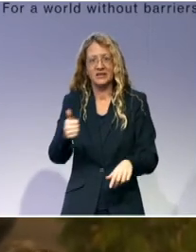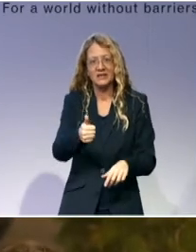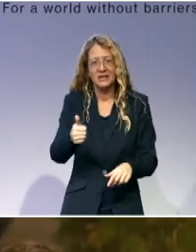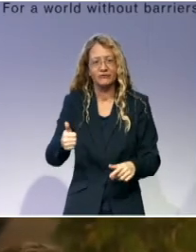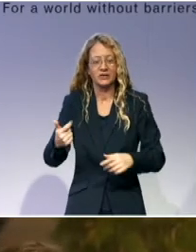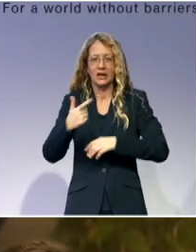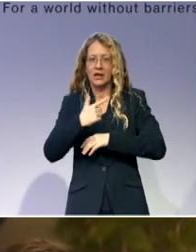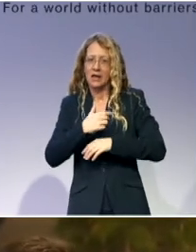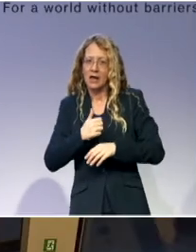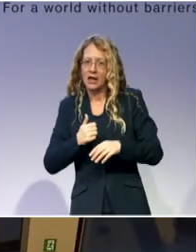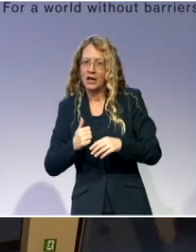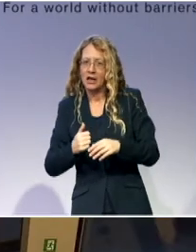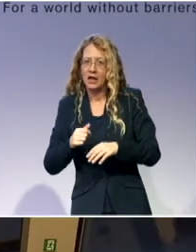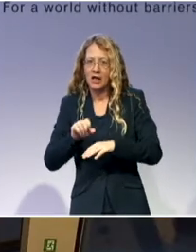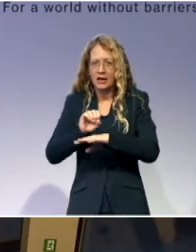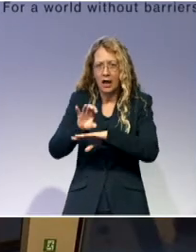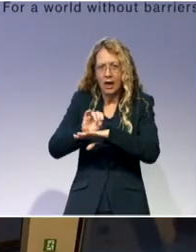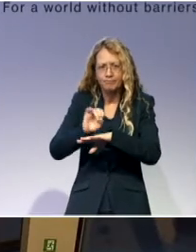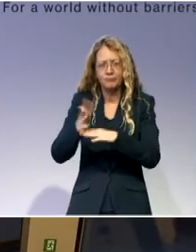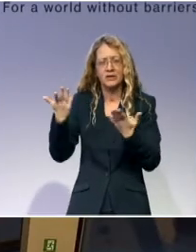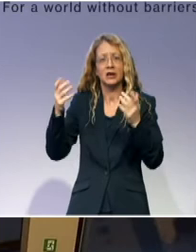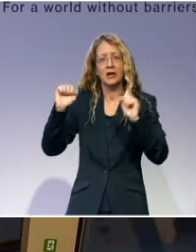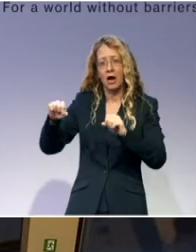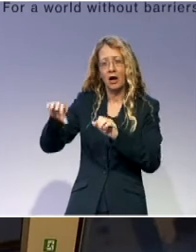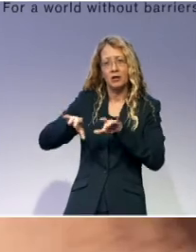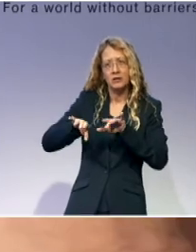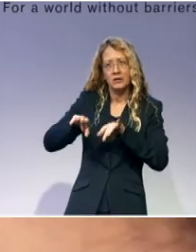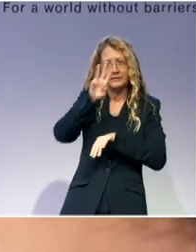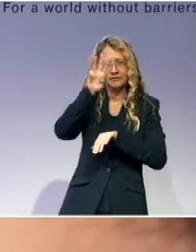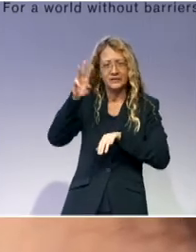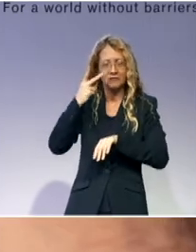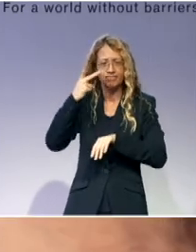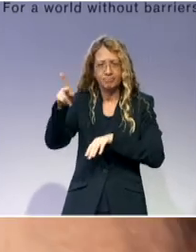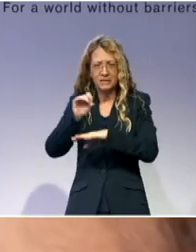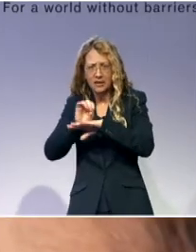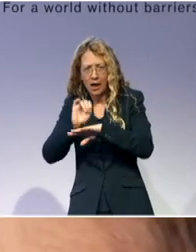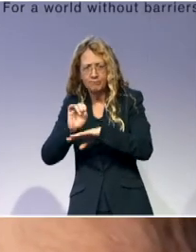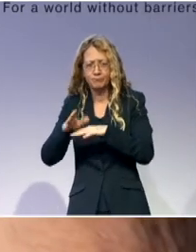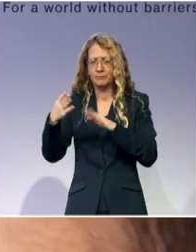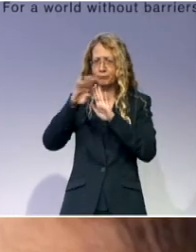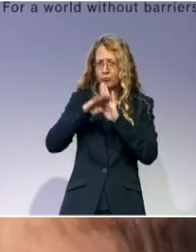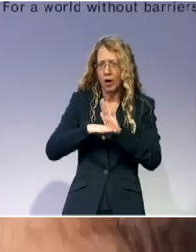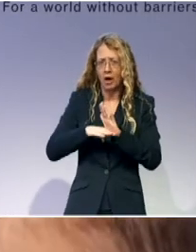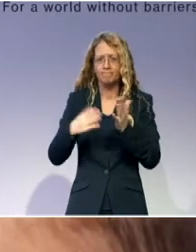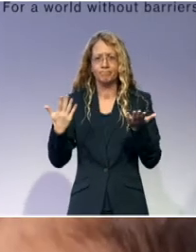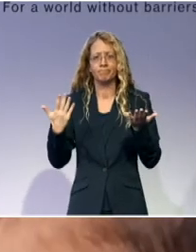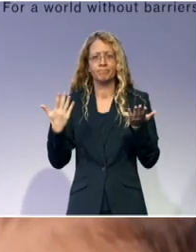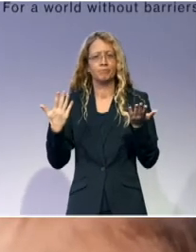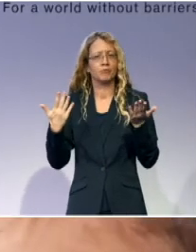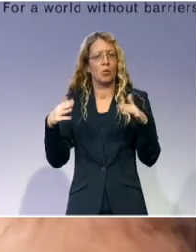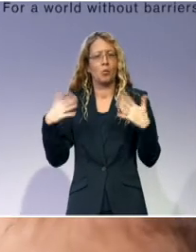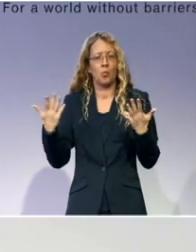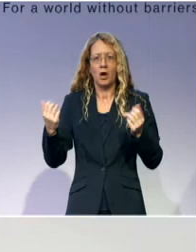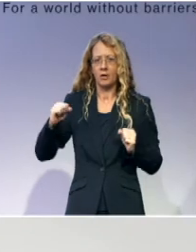program is based on action, observation, treatment. Young stroke survivors are paired via video and take part in